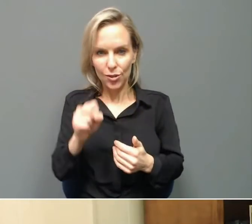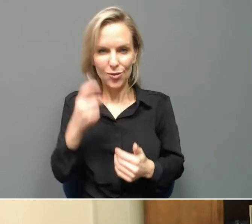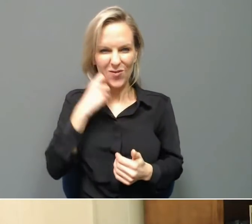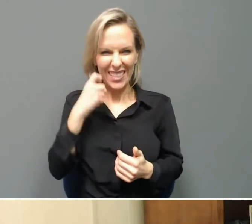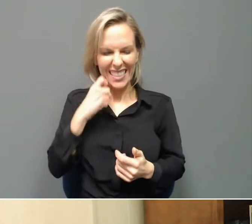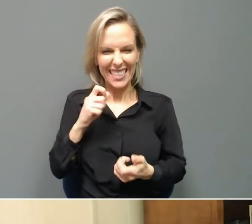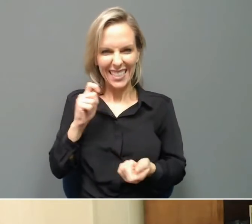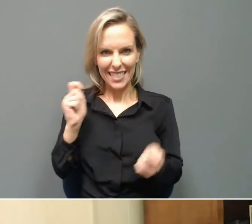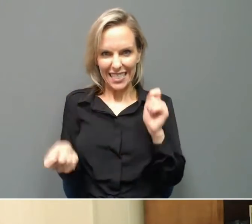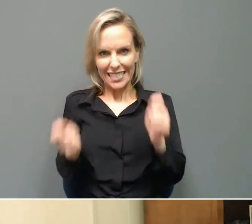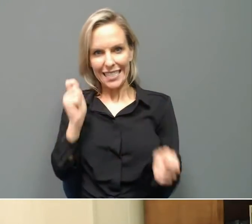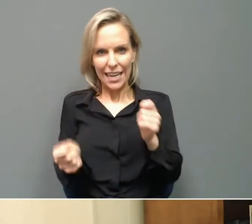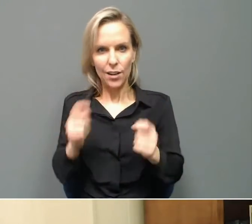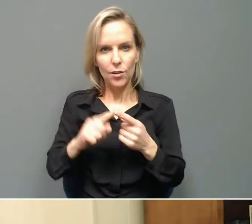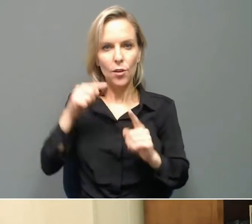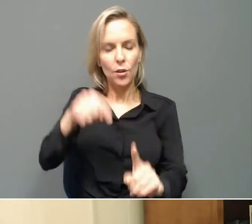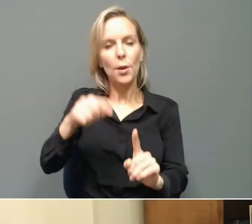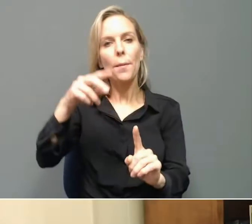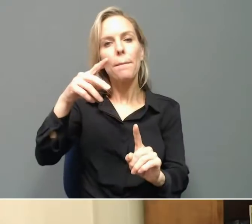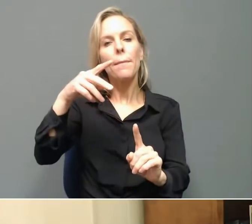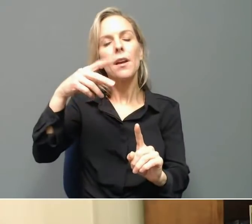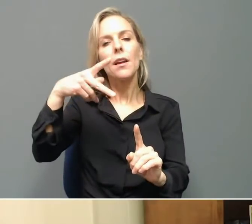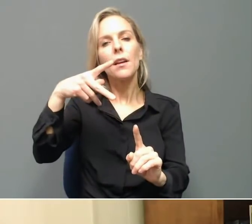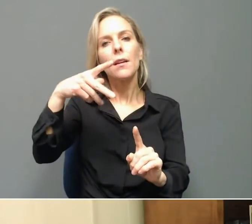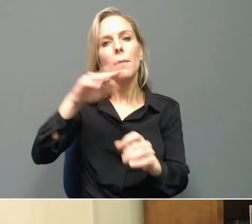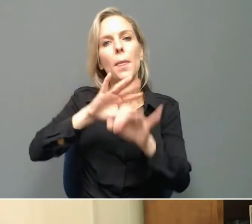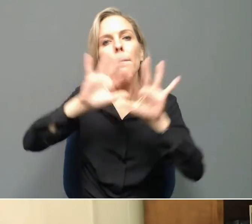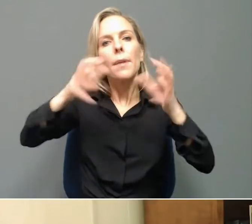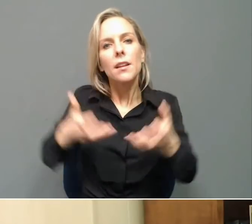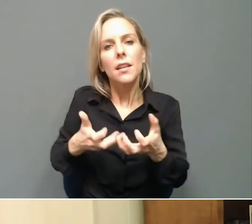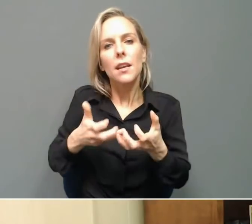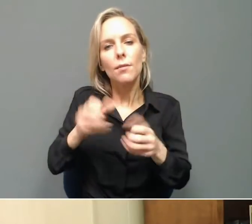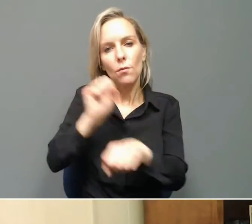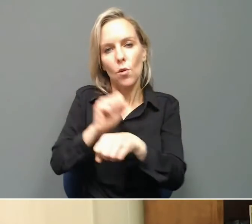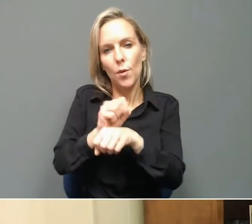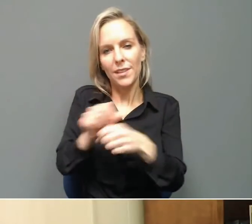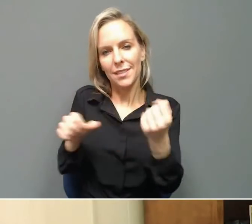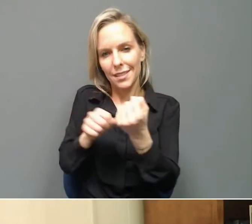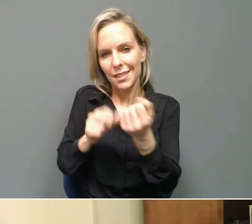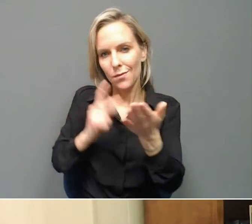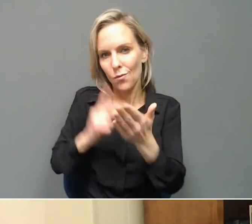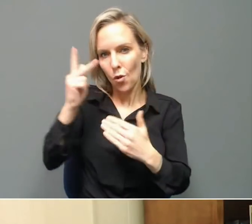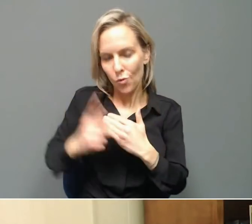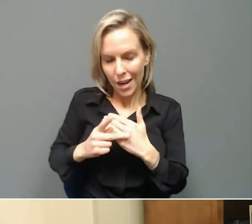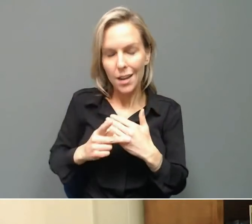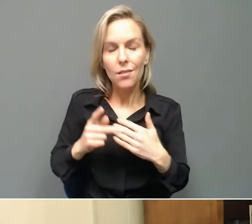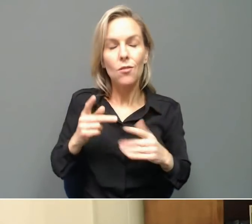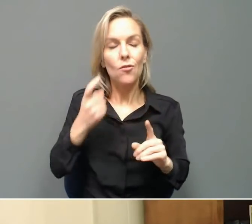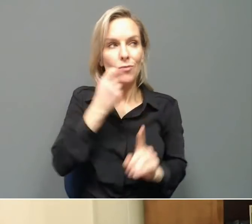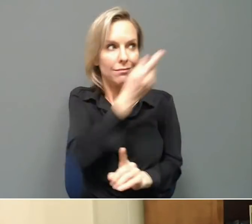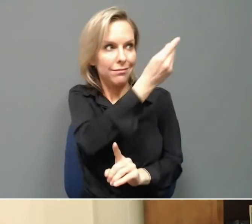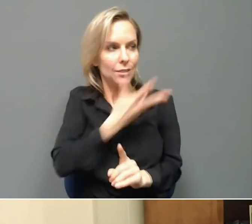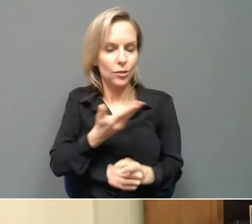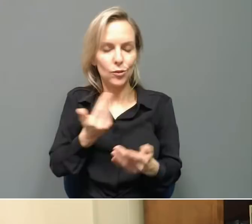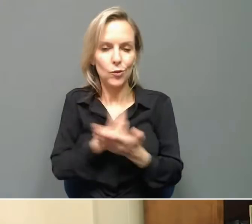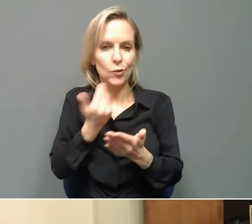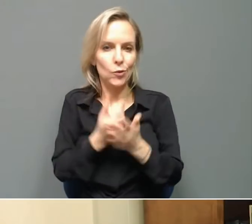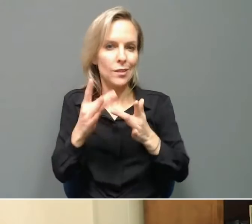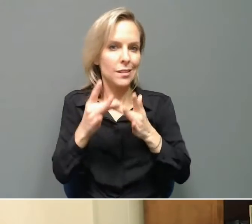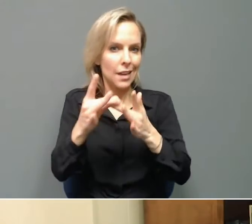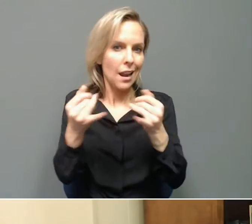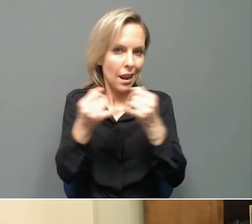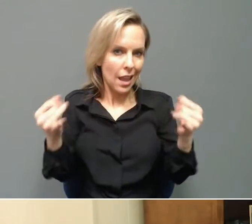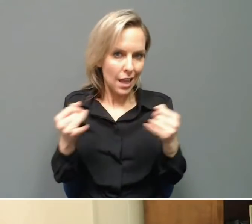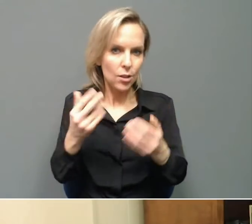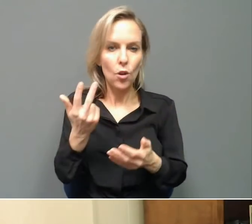PUA program, the Pandemic Unemployment Assistance Program. We recently got new guidance and added 3 new